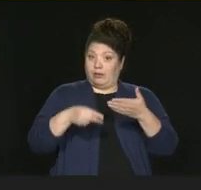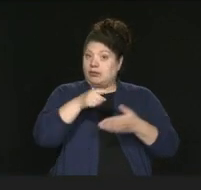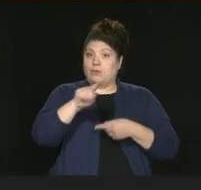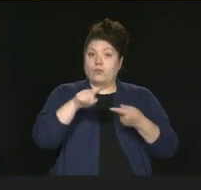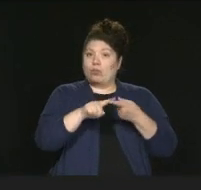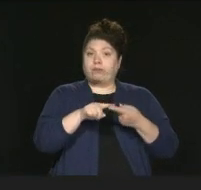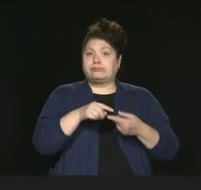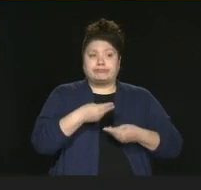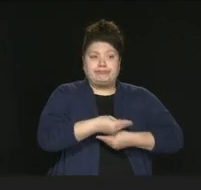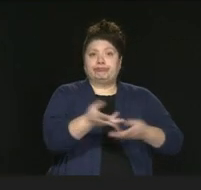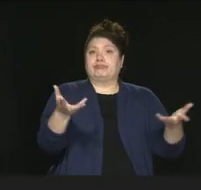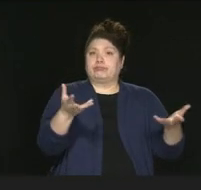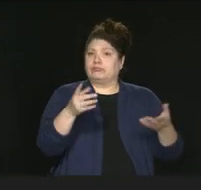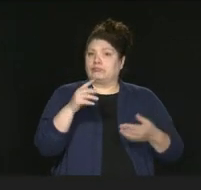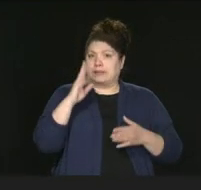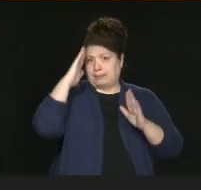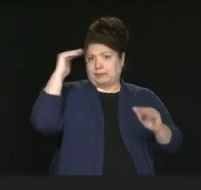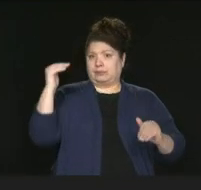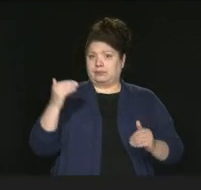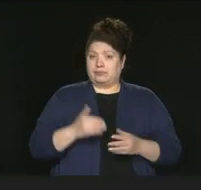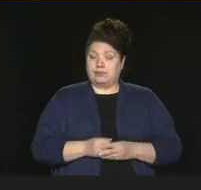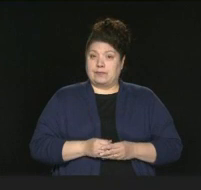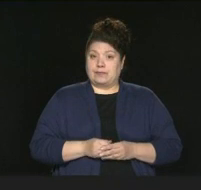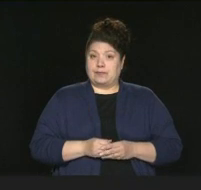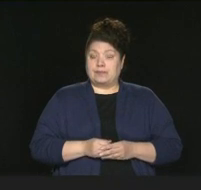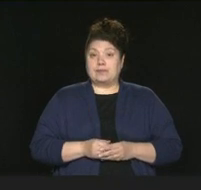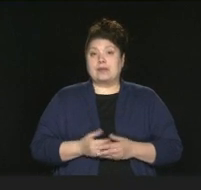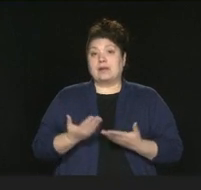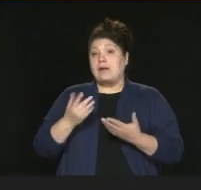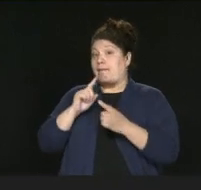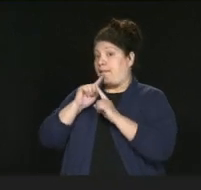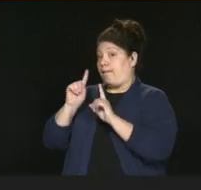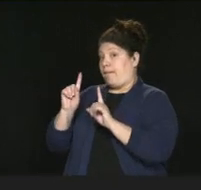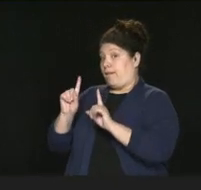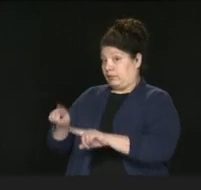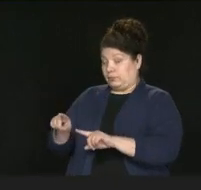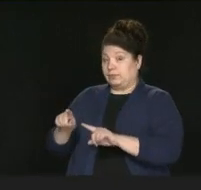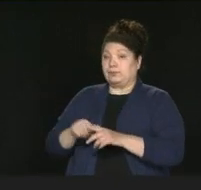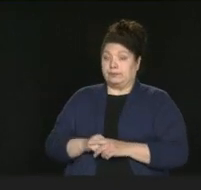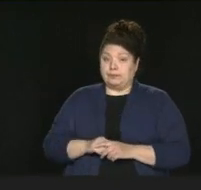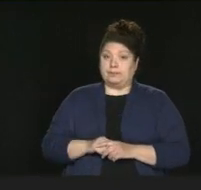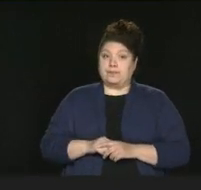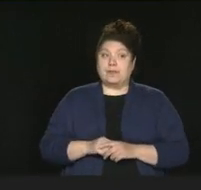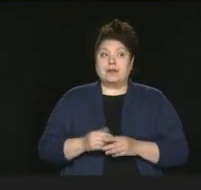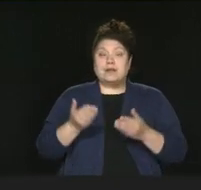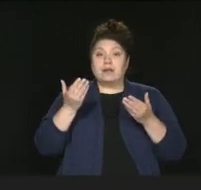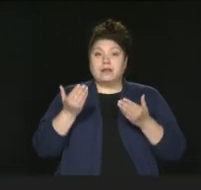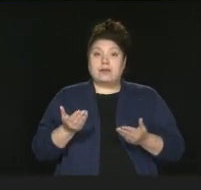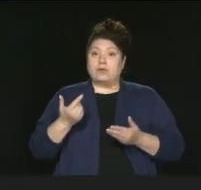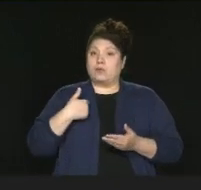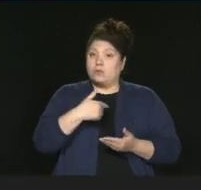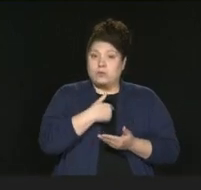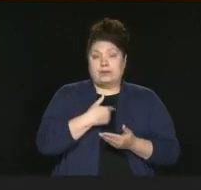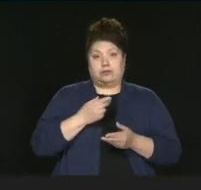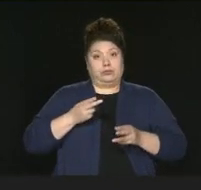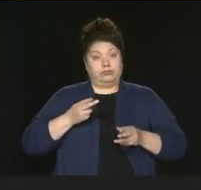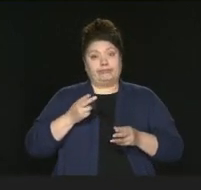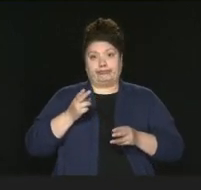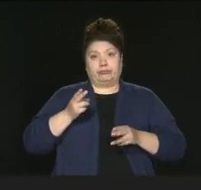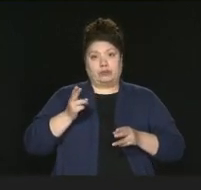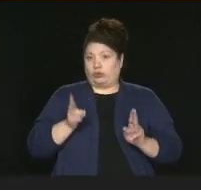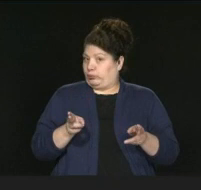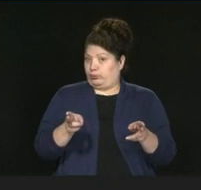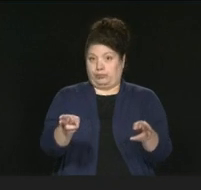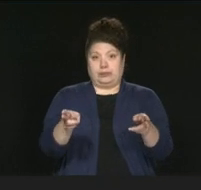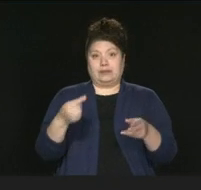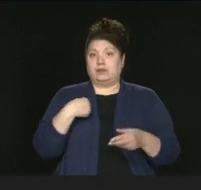Answer. Look, we are working at very rapidly on all of these measures, and